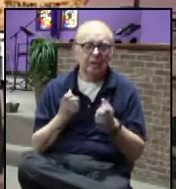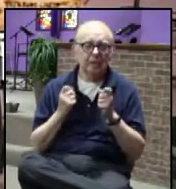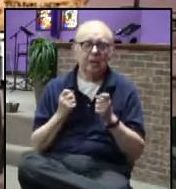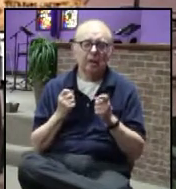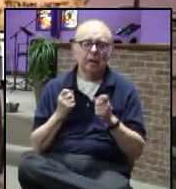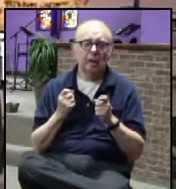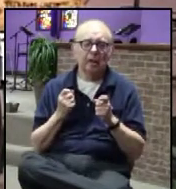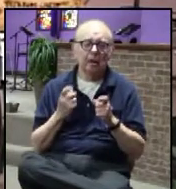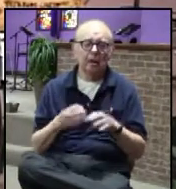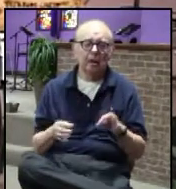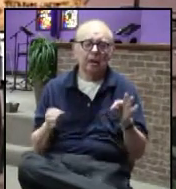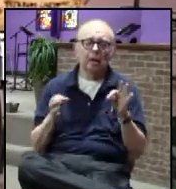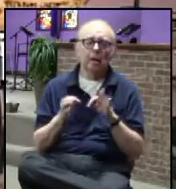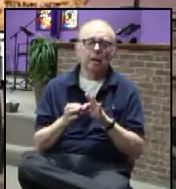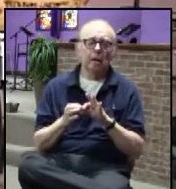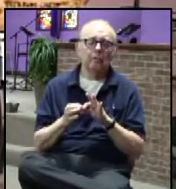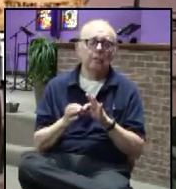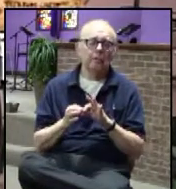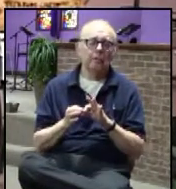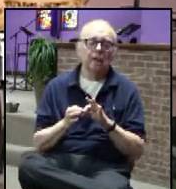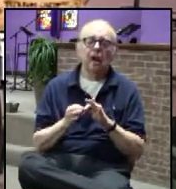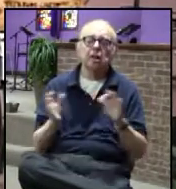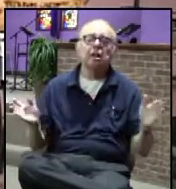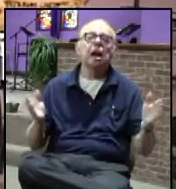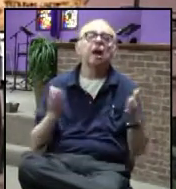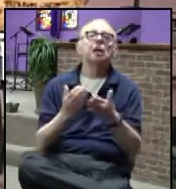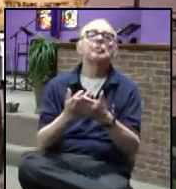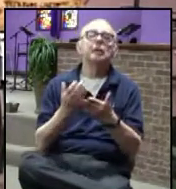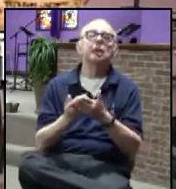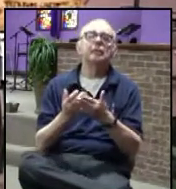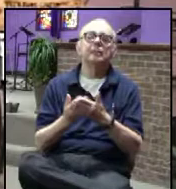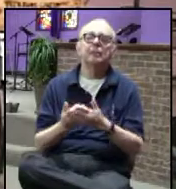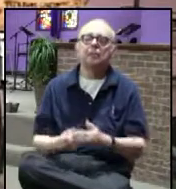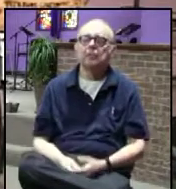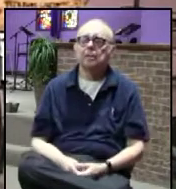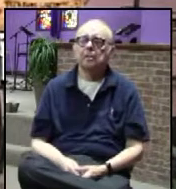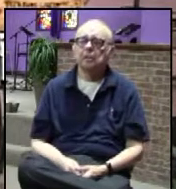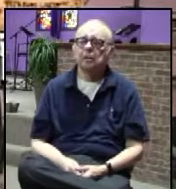sudden can be worth hundreds of thousands of dollars.